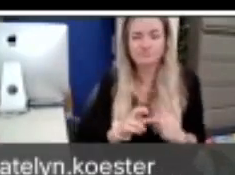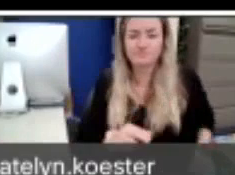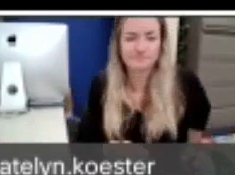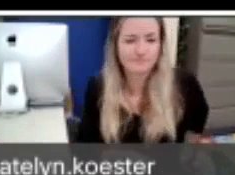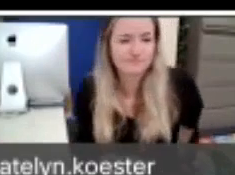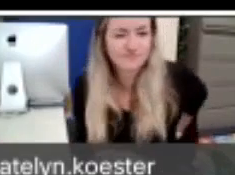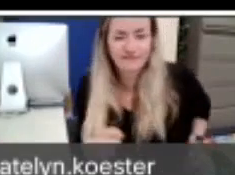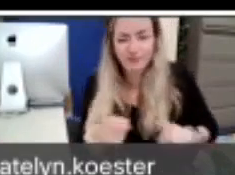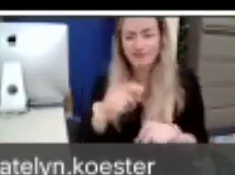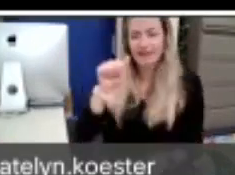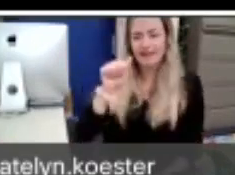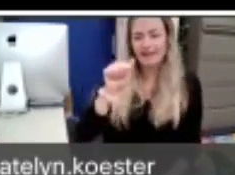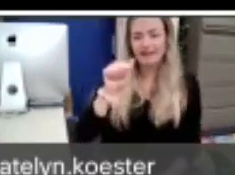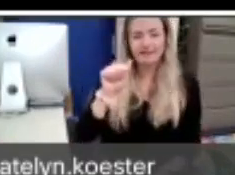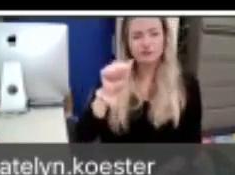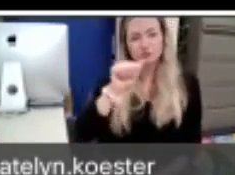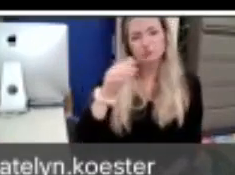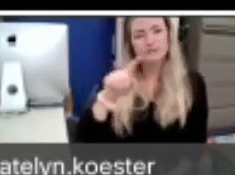So we can repeat and review some things.